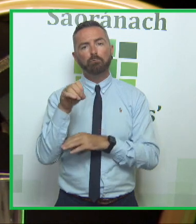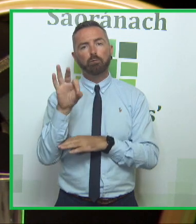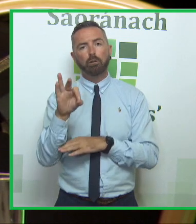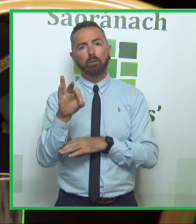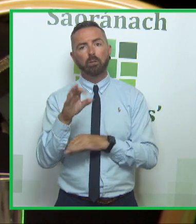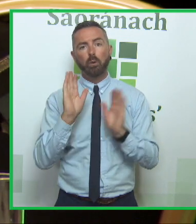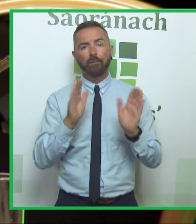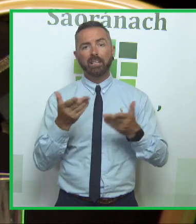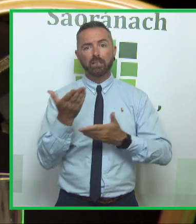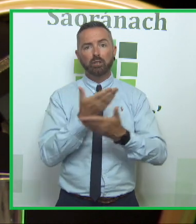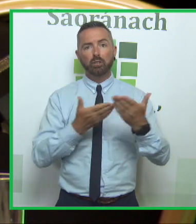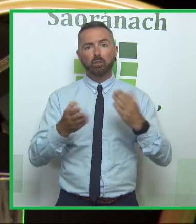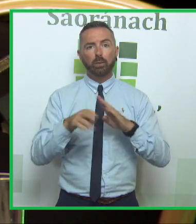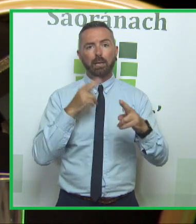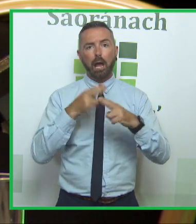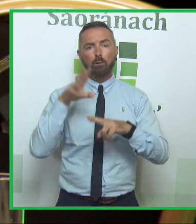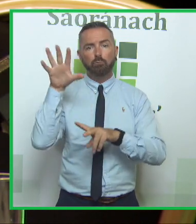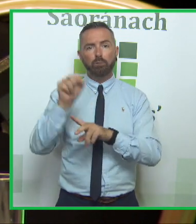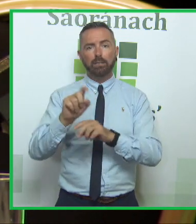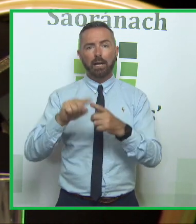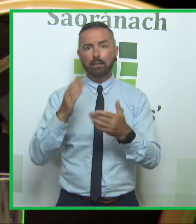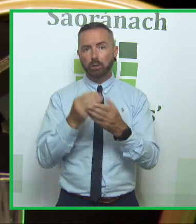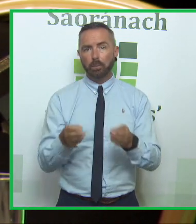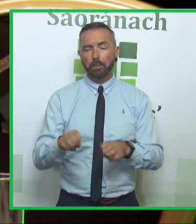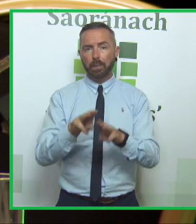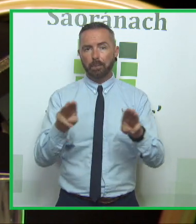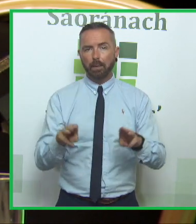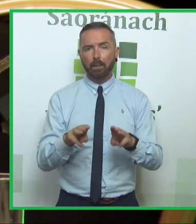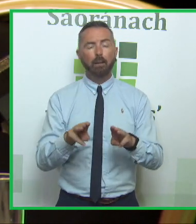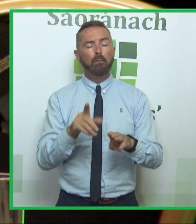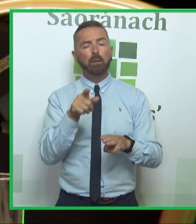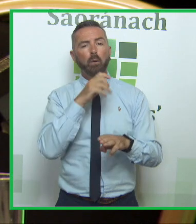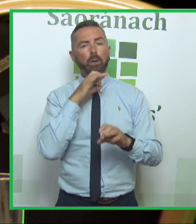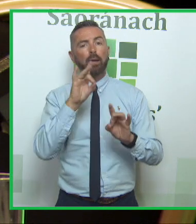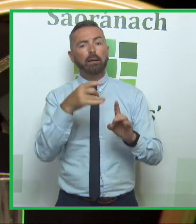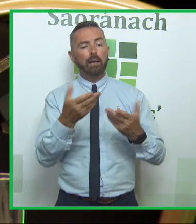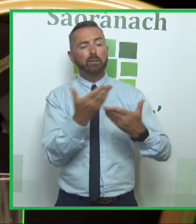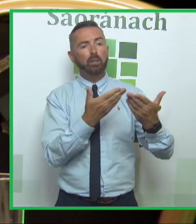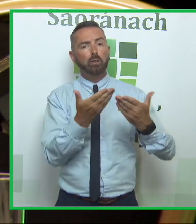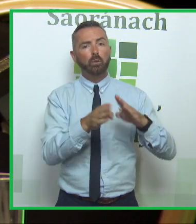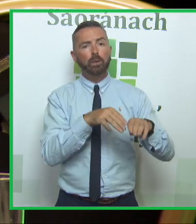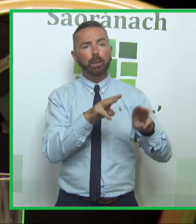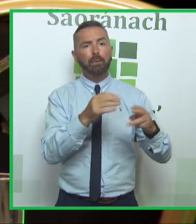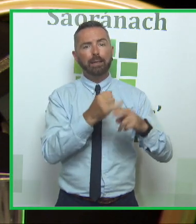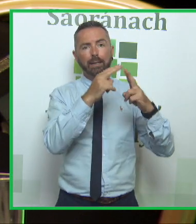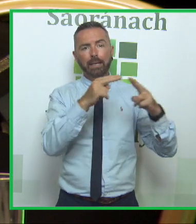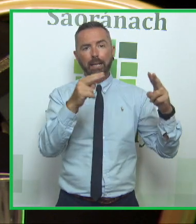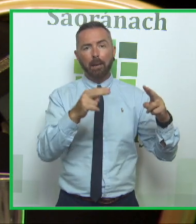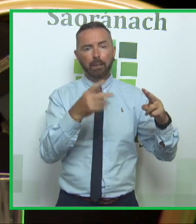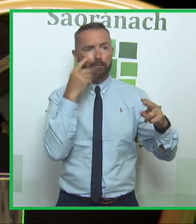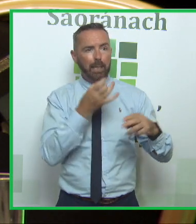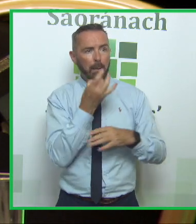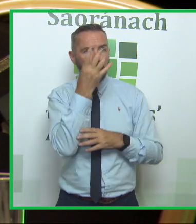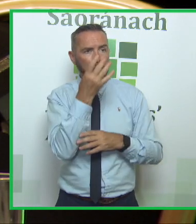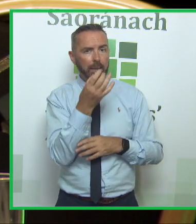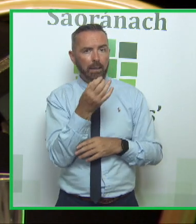this on outreach and we discussed it with people, and they said, no problem, I'll get you, you know, we can look, talk with people on the campsite if we see the pink powder that you're concerned about.